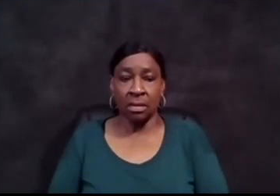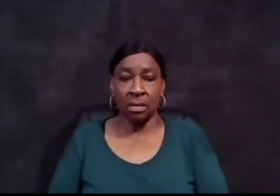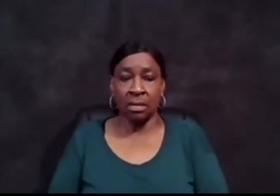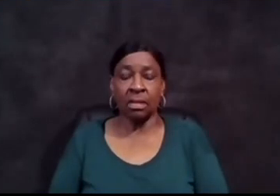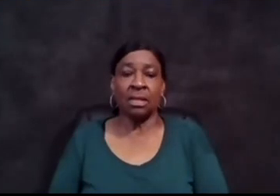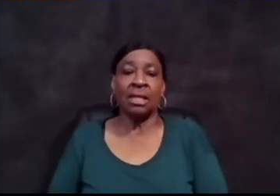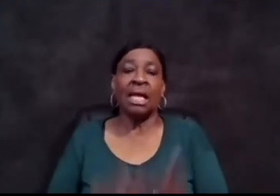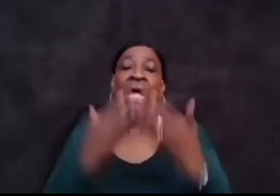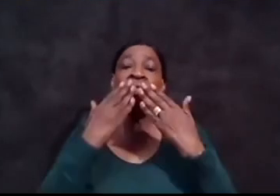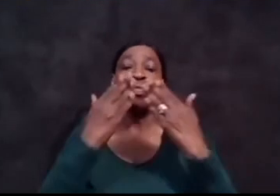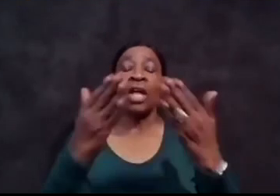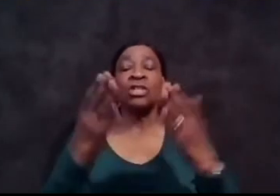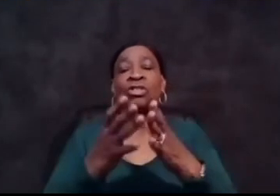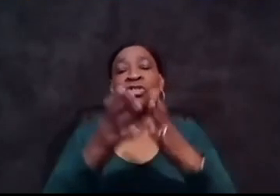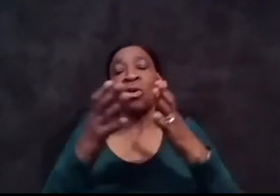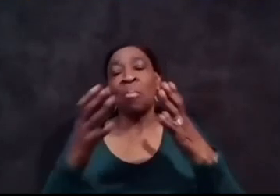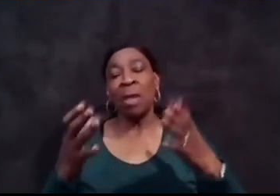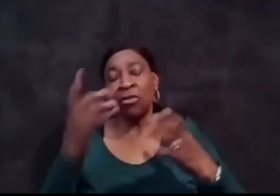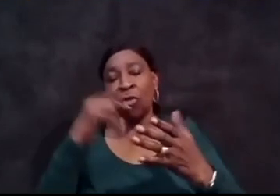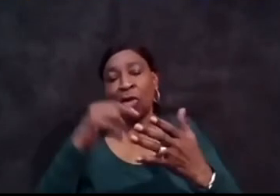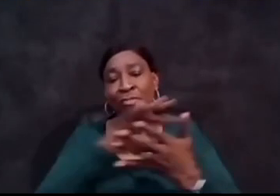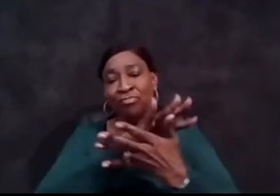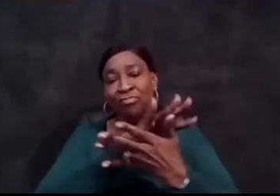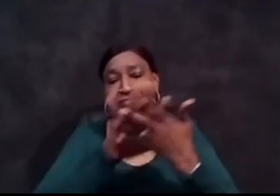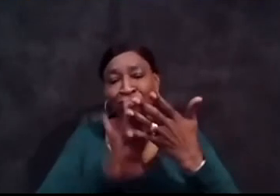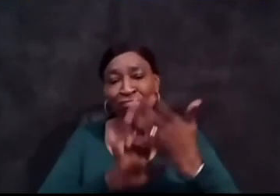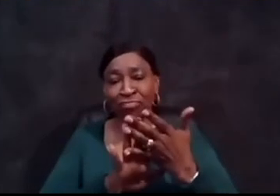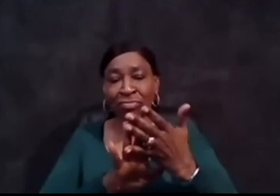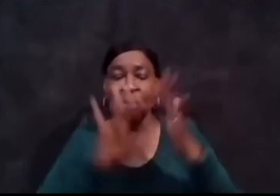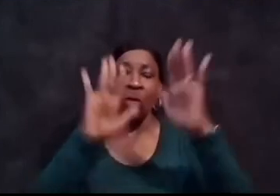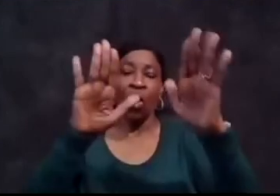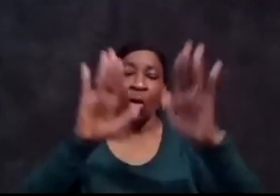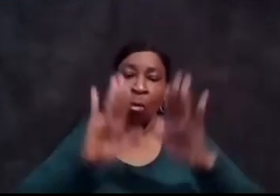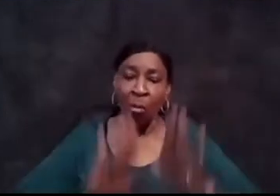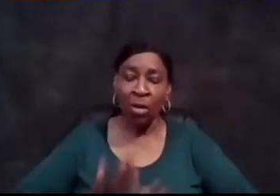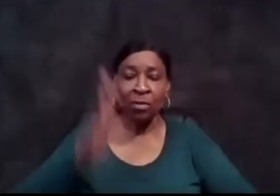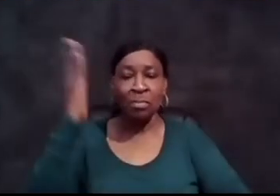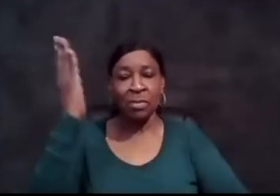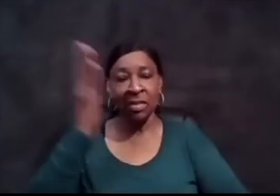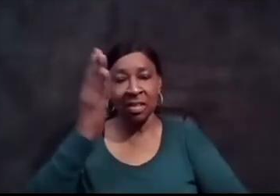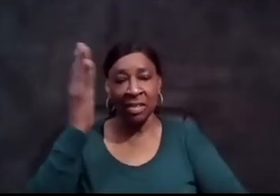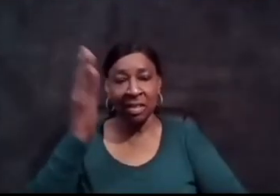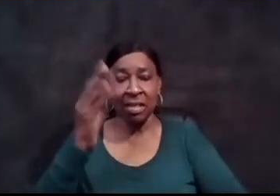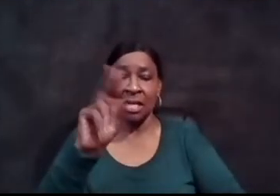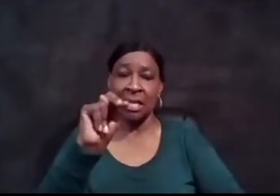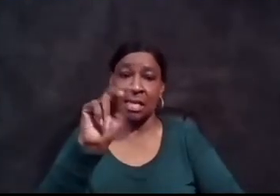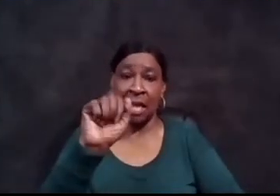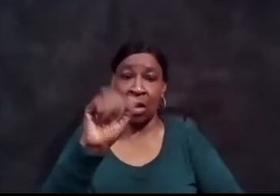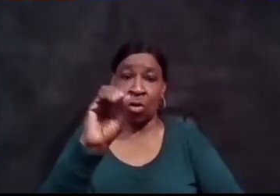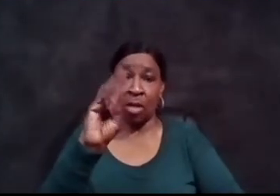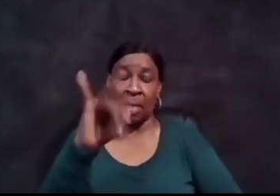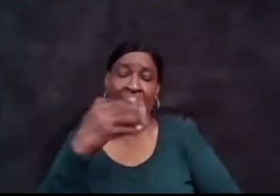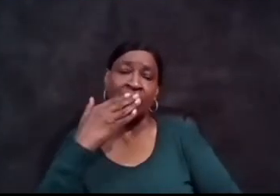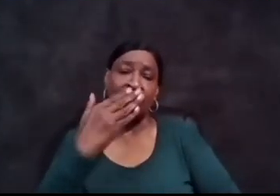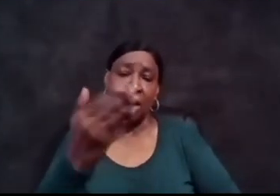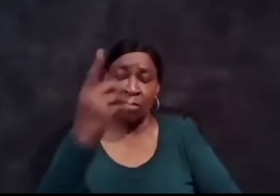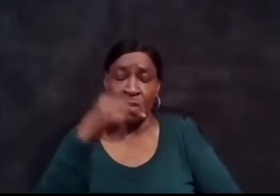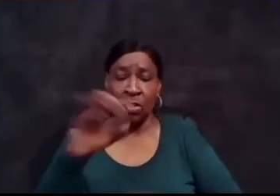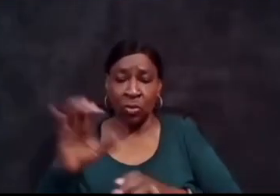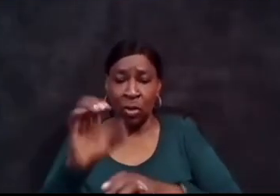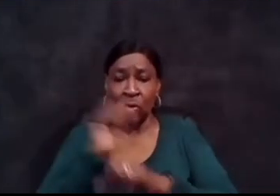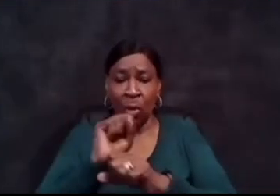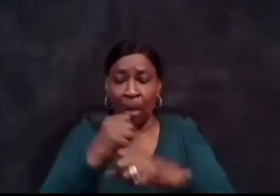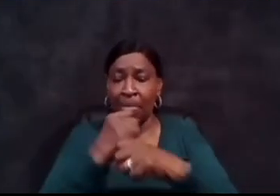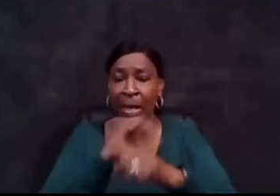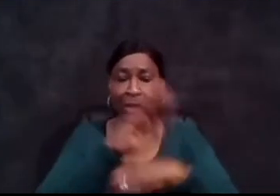Thank you so much for those three fabulous presentations. And Naomi, thank you for doing the work of making all of the connections.